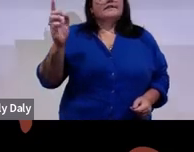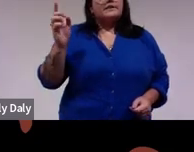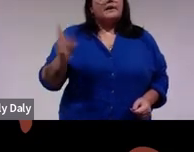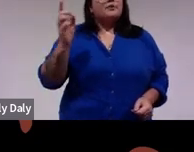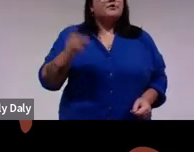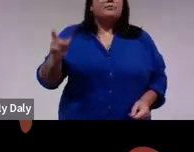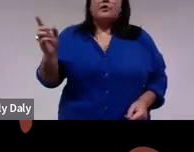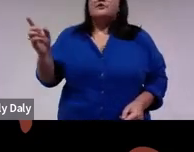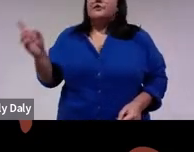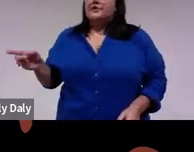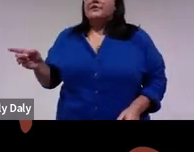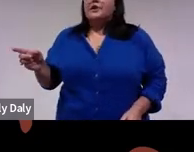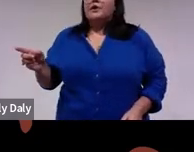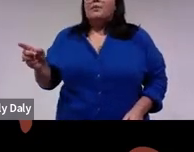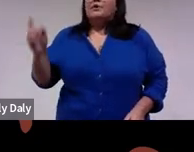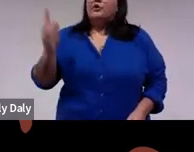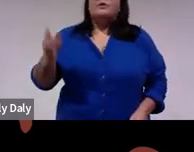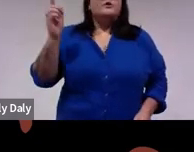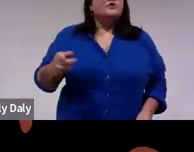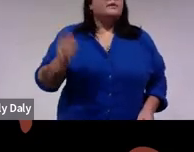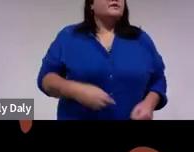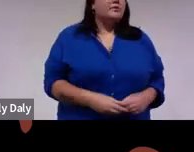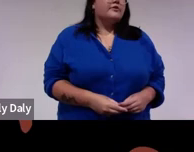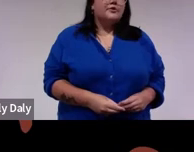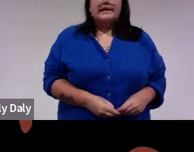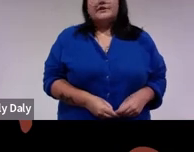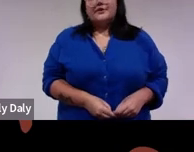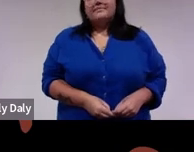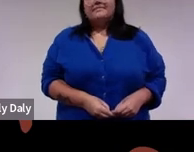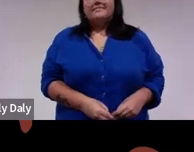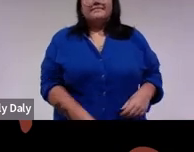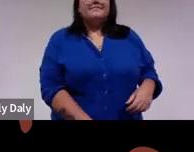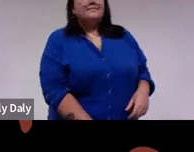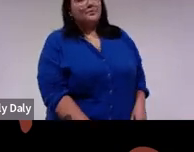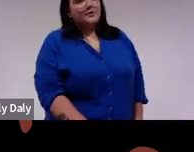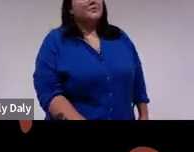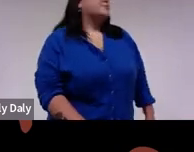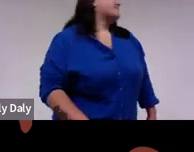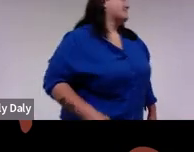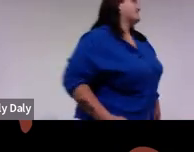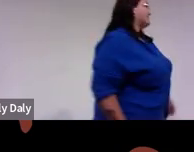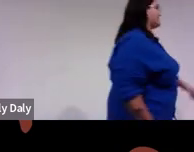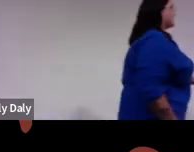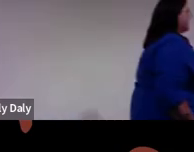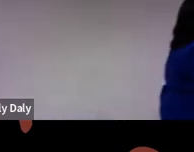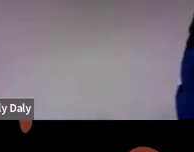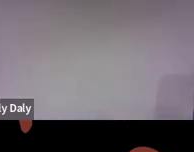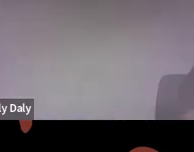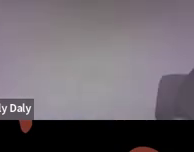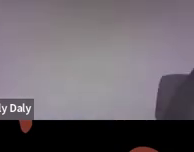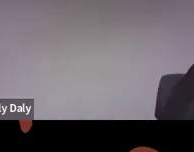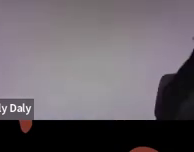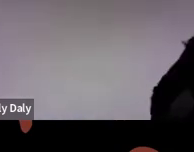just the people who have swept roads for you, but who are you sweeping the road for in turn? Murungu.